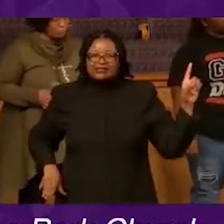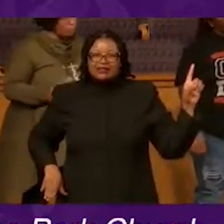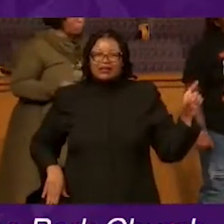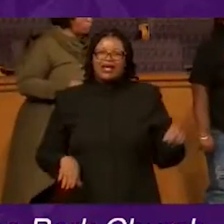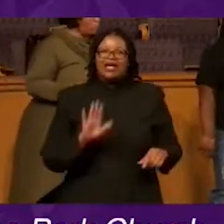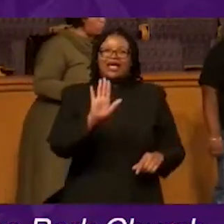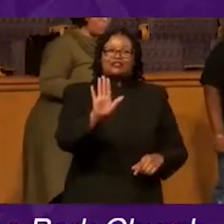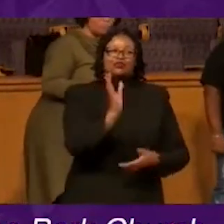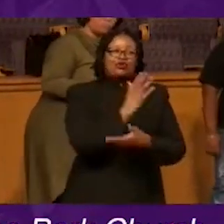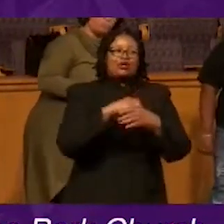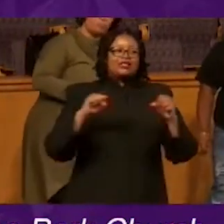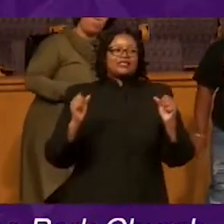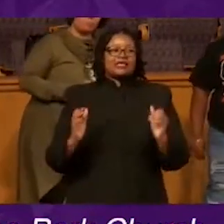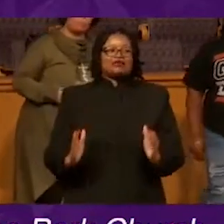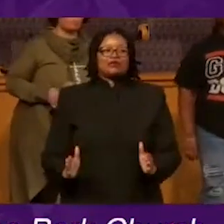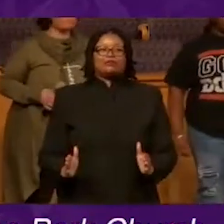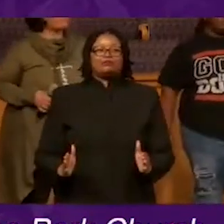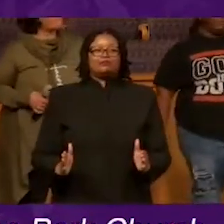your life.